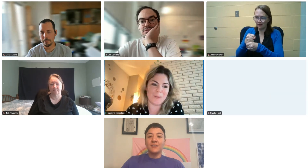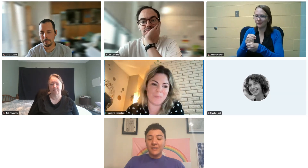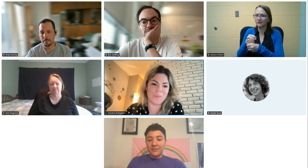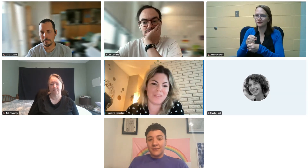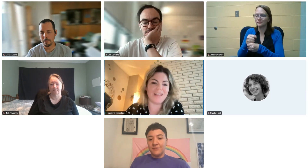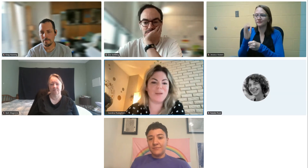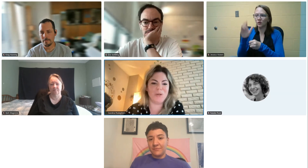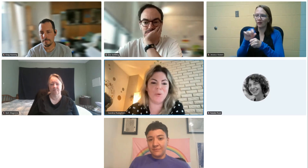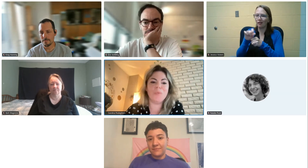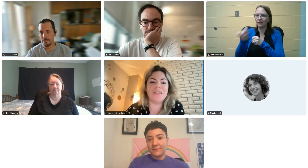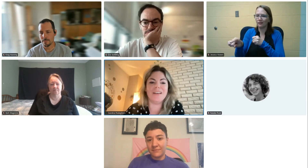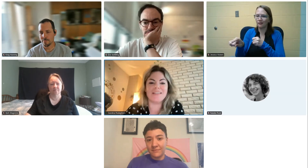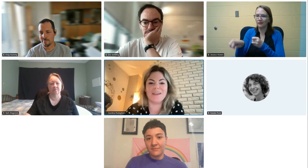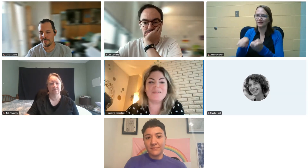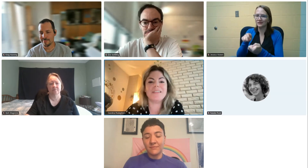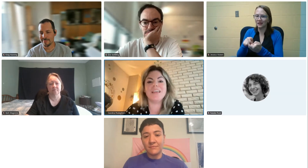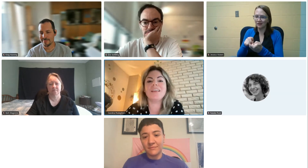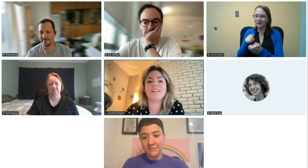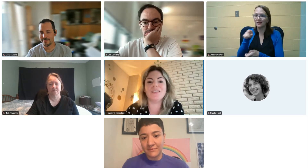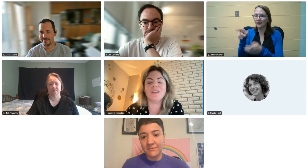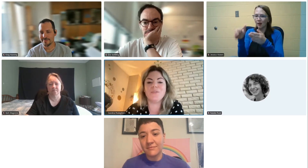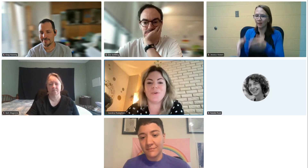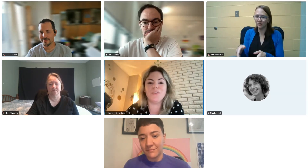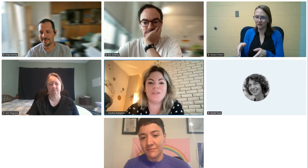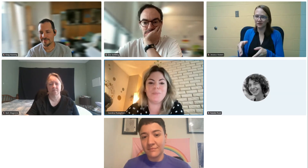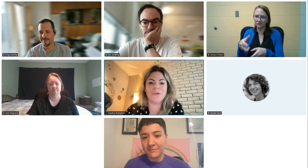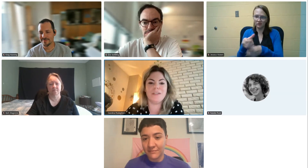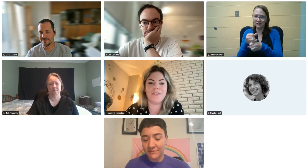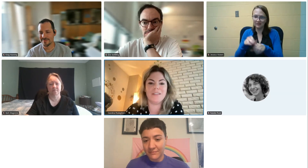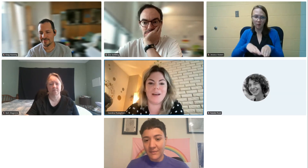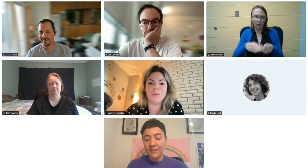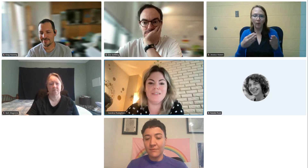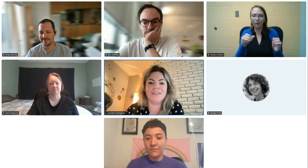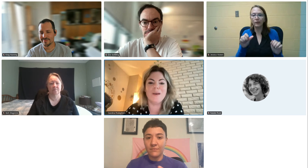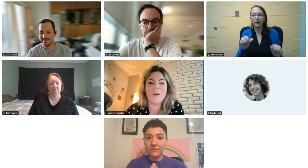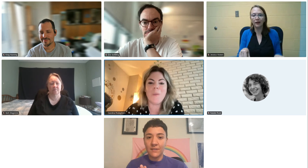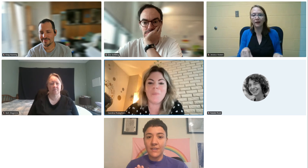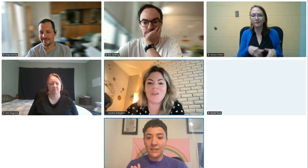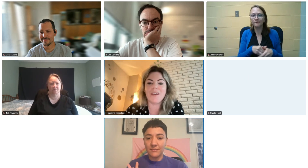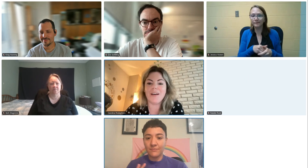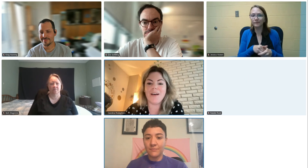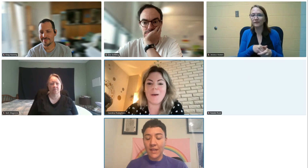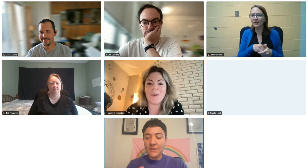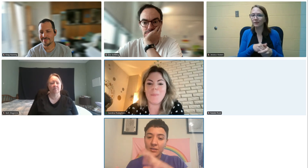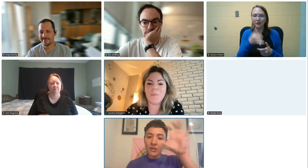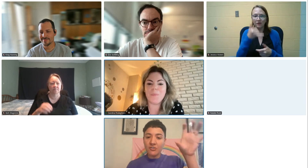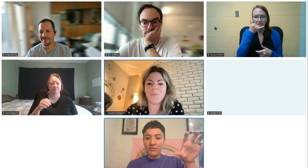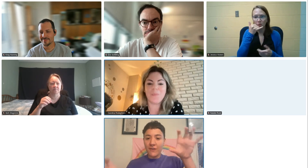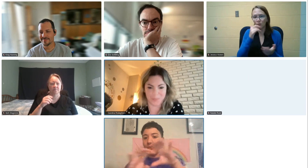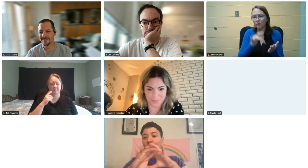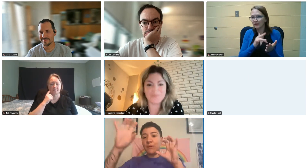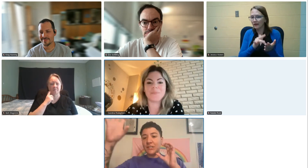and that can be open, as Tao was saying, in another phone or tablet. Yeah.